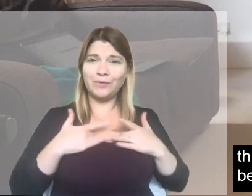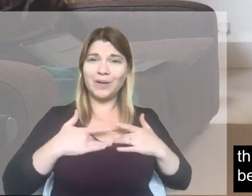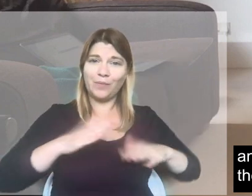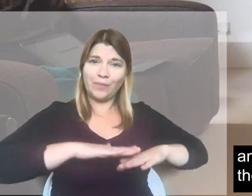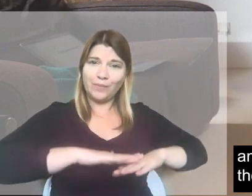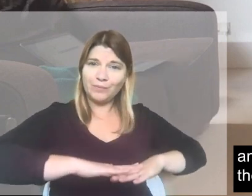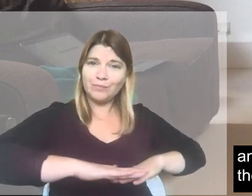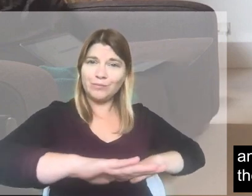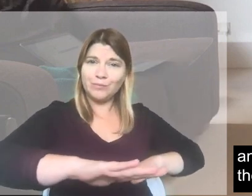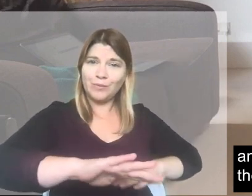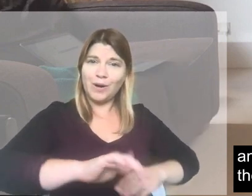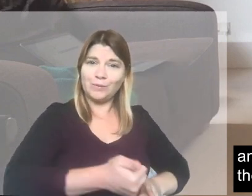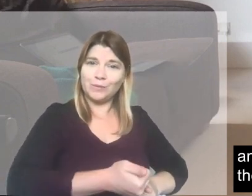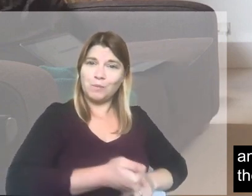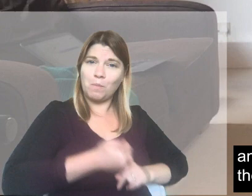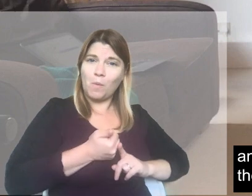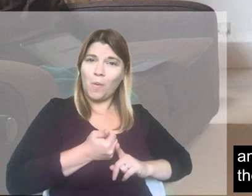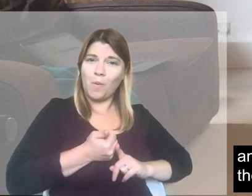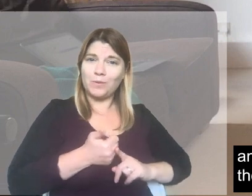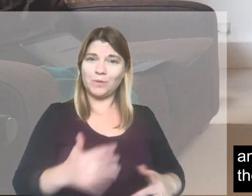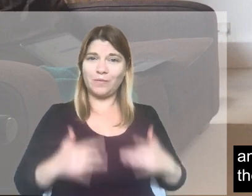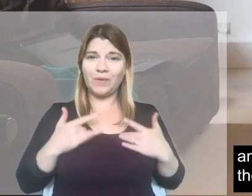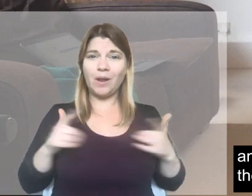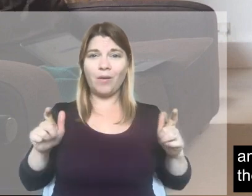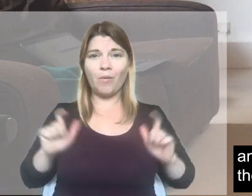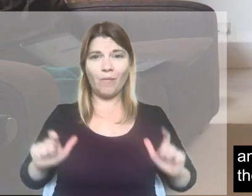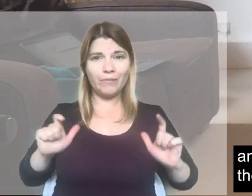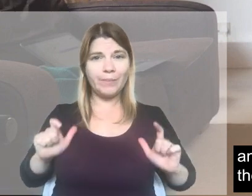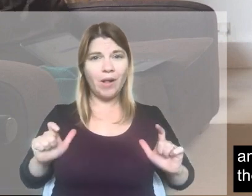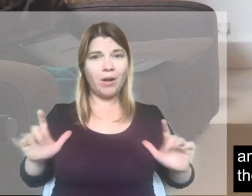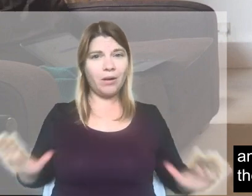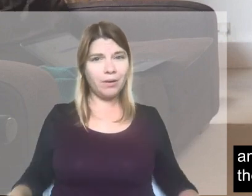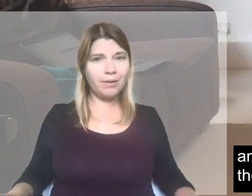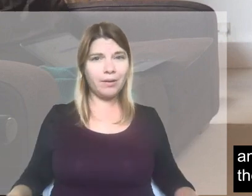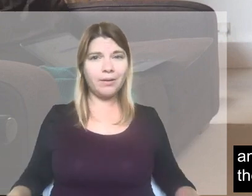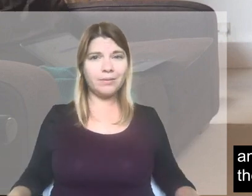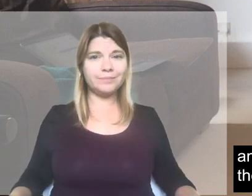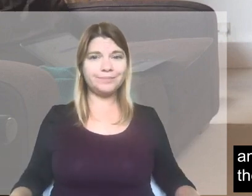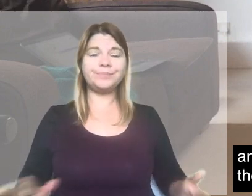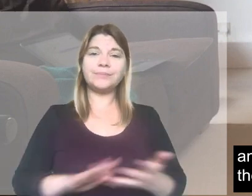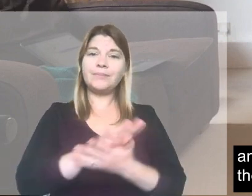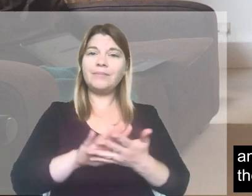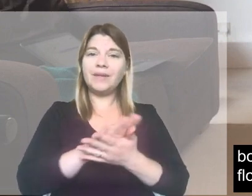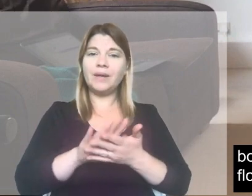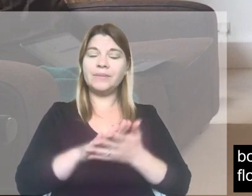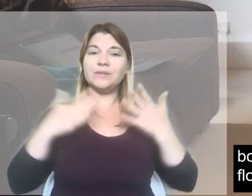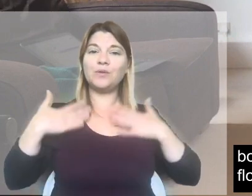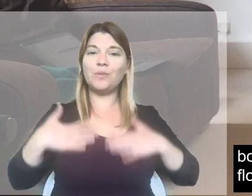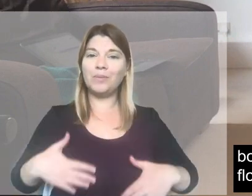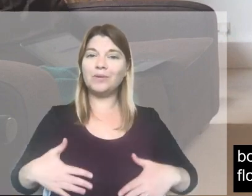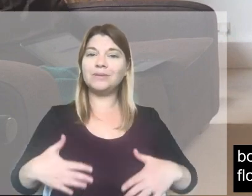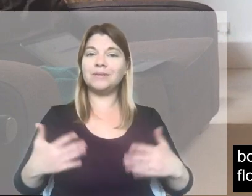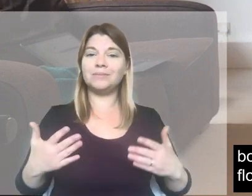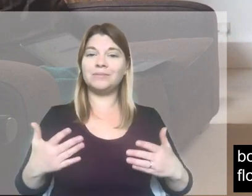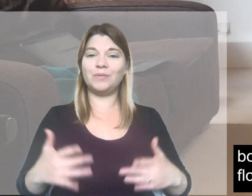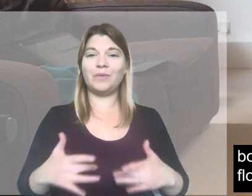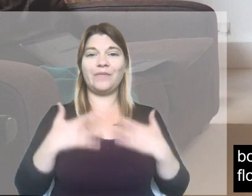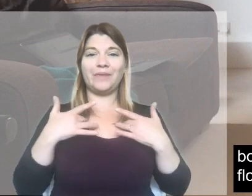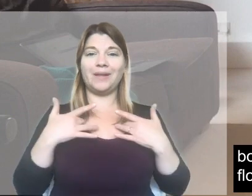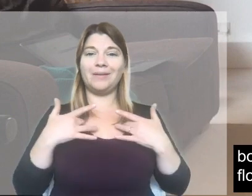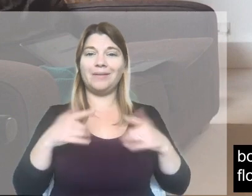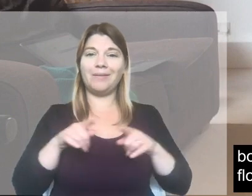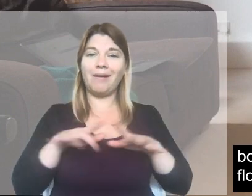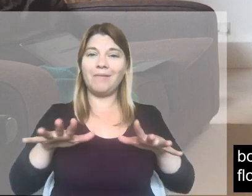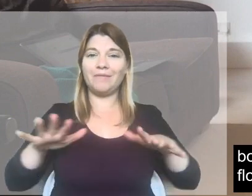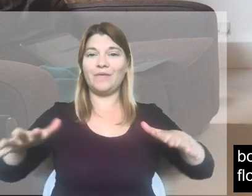of support and the earth coming up to meet you. And then that means that the rest of your body can have this sensation of